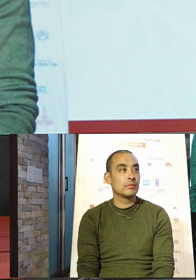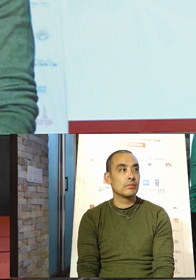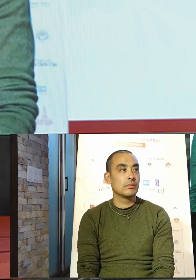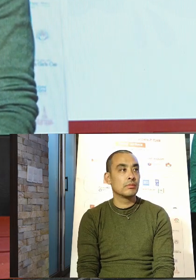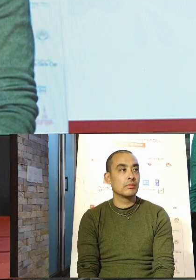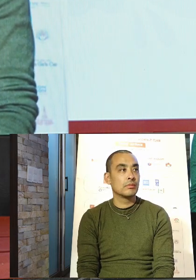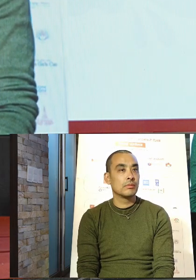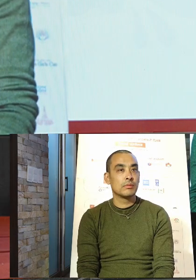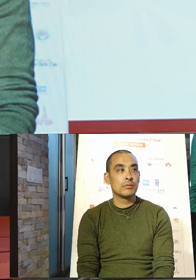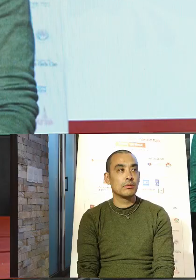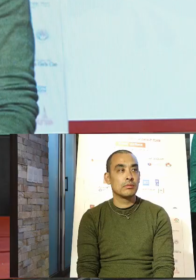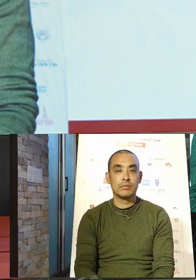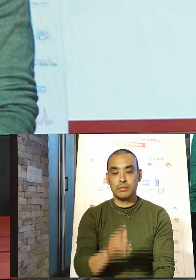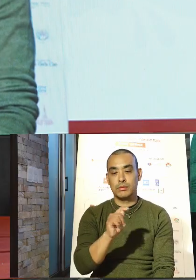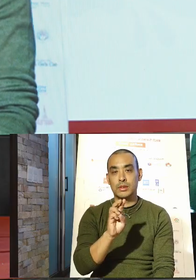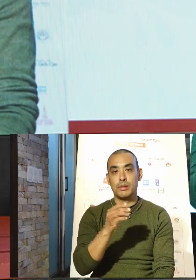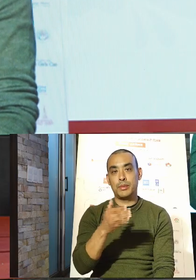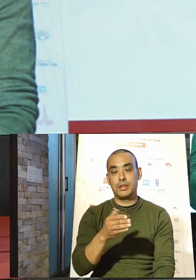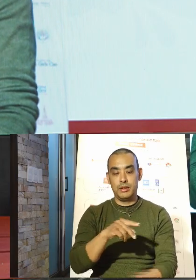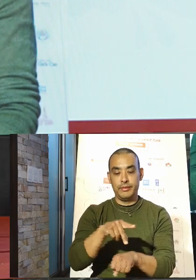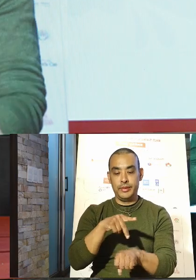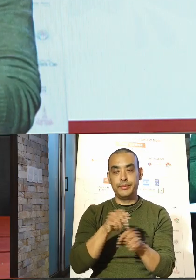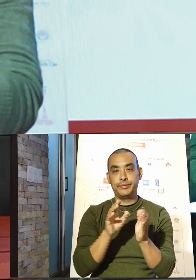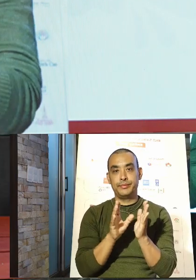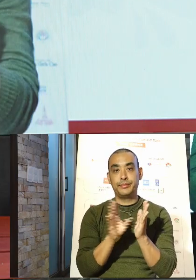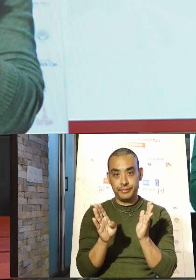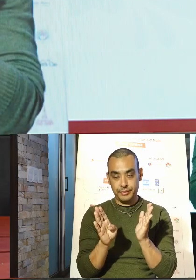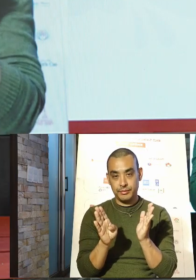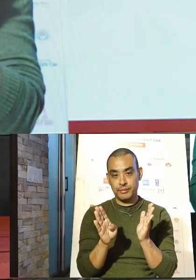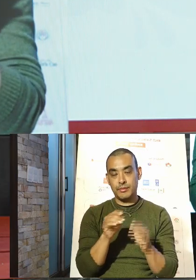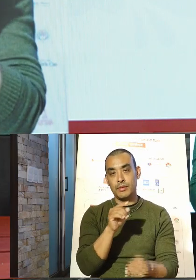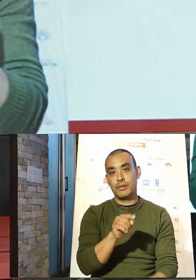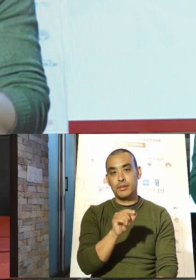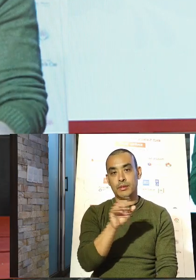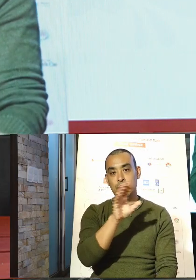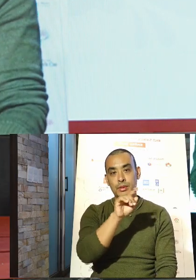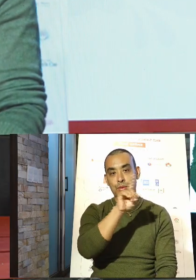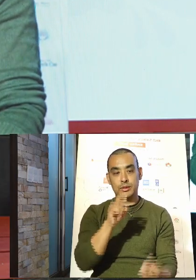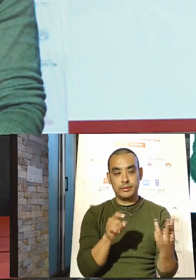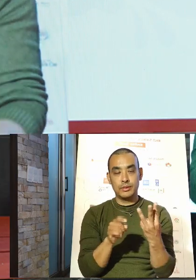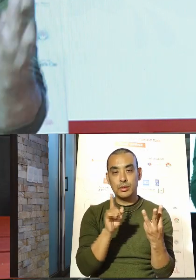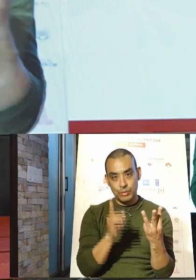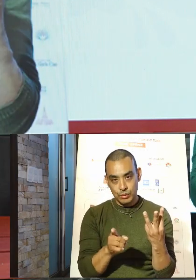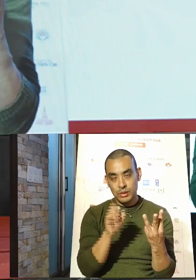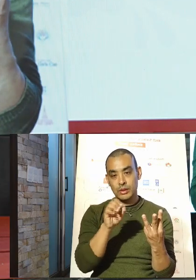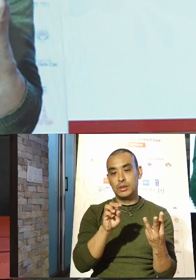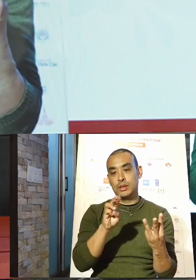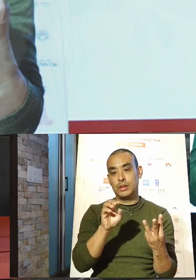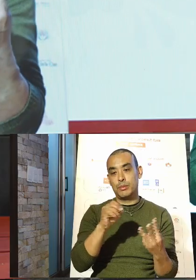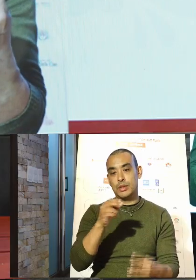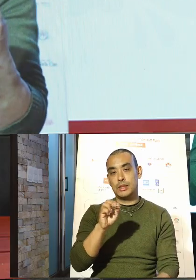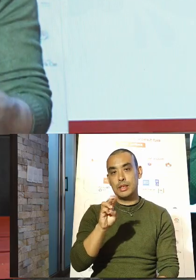Hi, good afternoon. I'm Camille. I'm from the Philippines. This is a question for everyone, but perhaps Mohammed could be the first